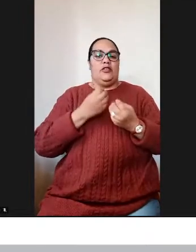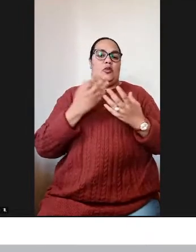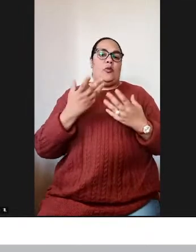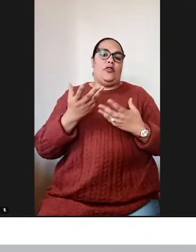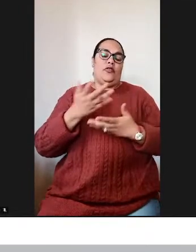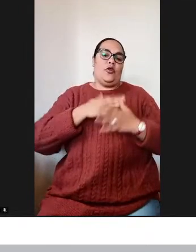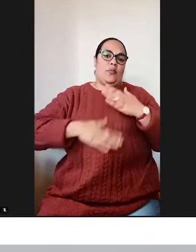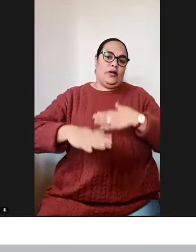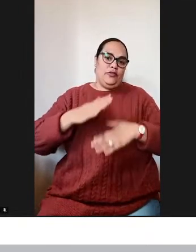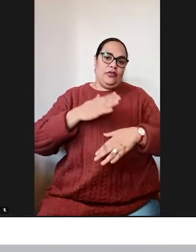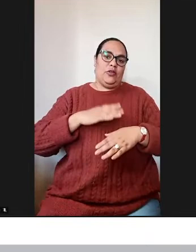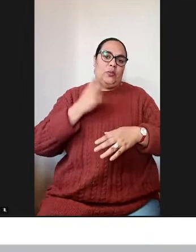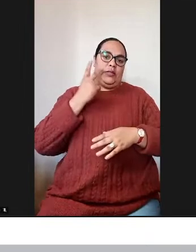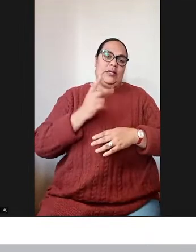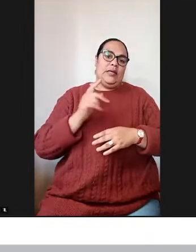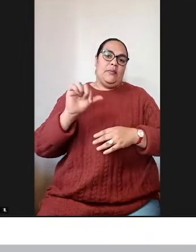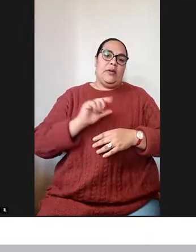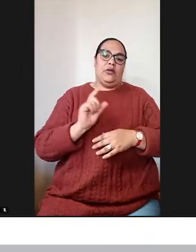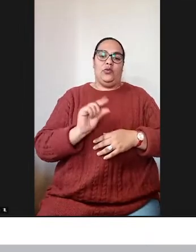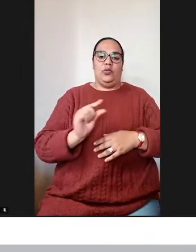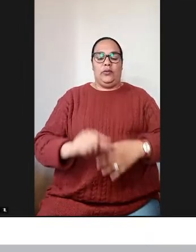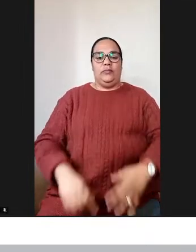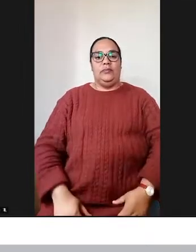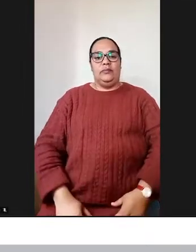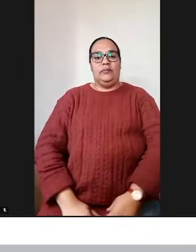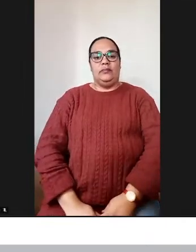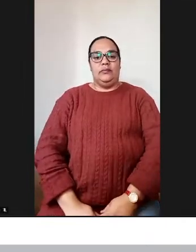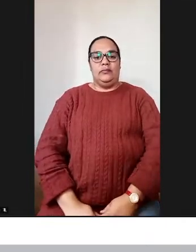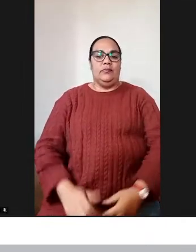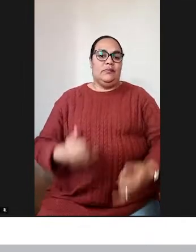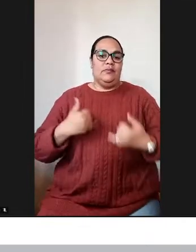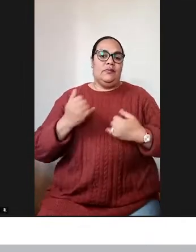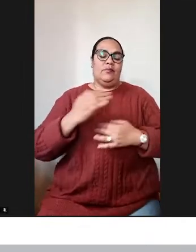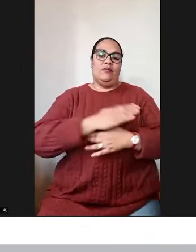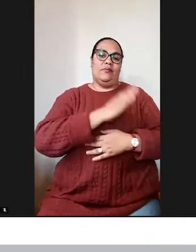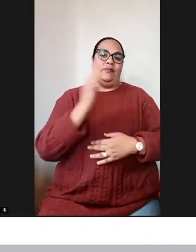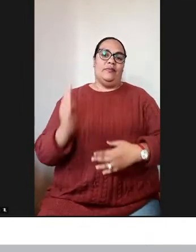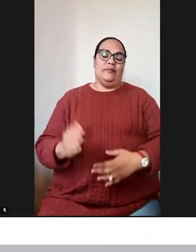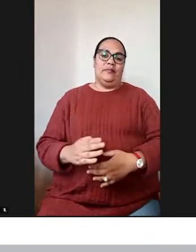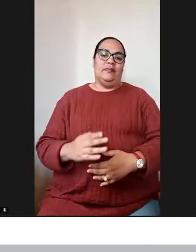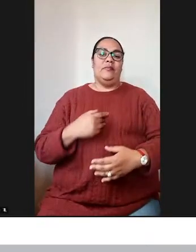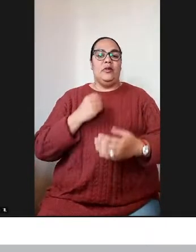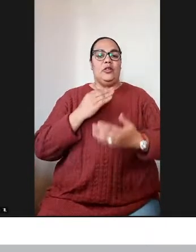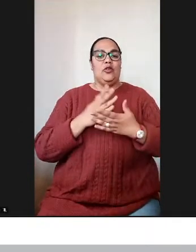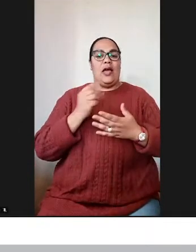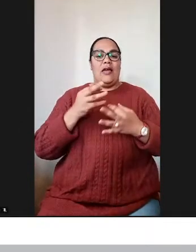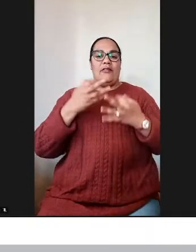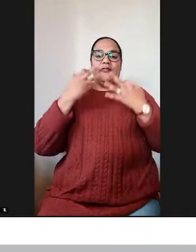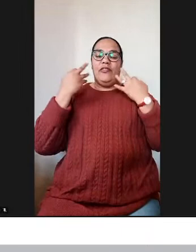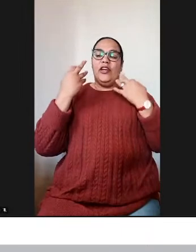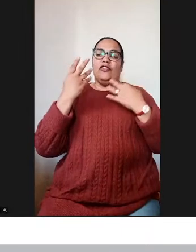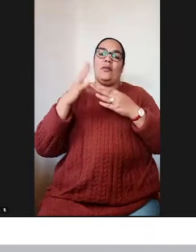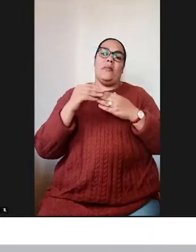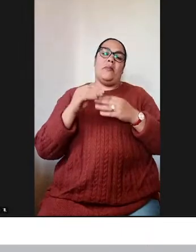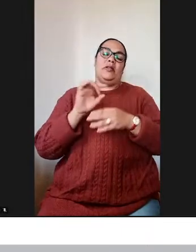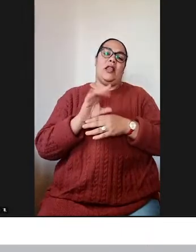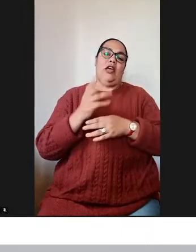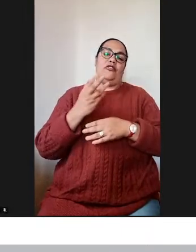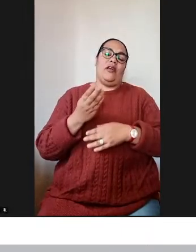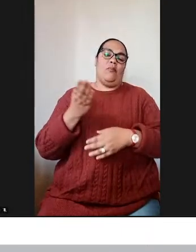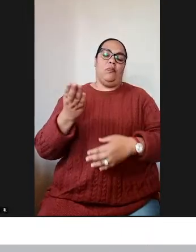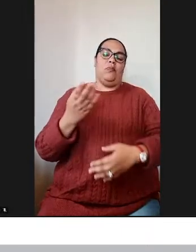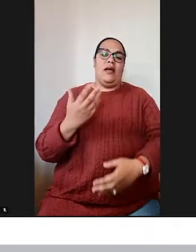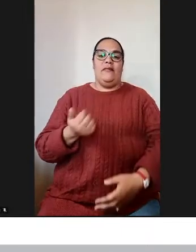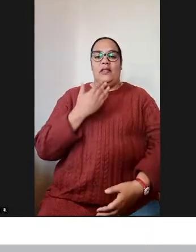indulgence. We'll see you back soon. Enjoy the rest of your day, and I'm sure there's refreshments in the members' lounge for you. Thank